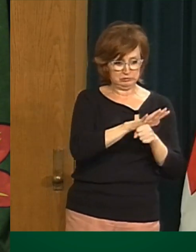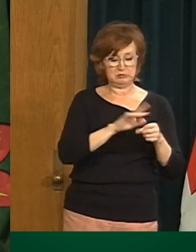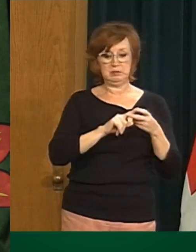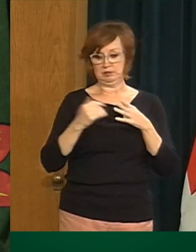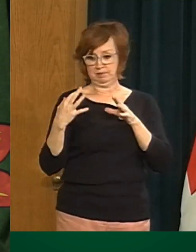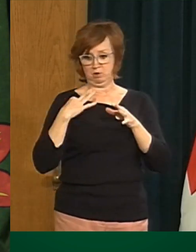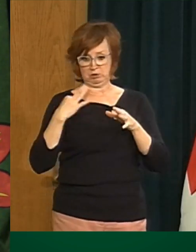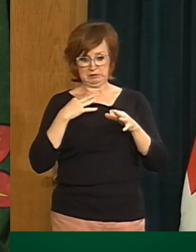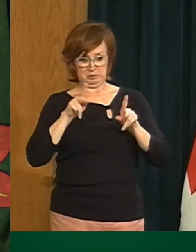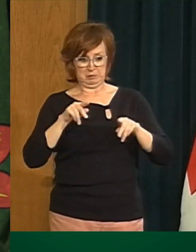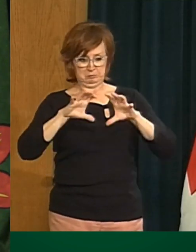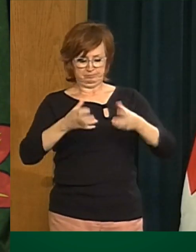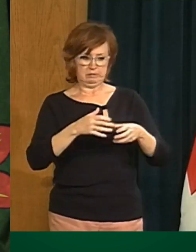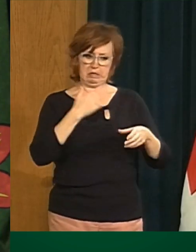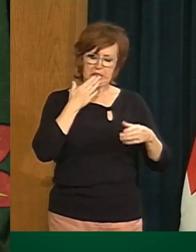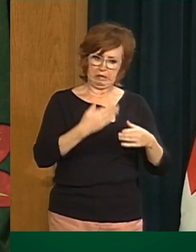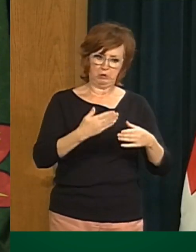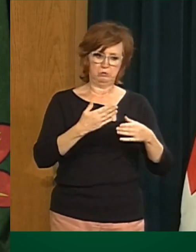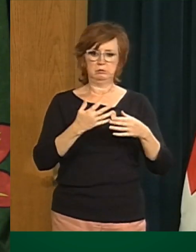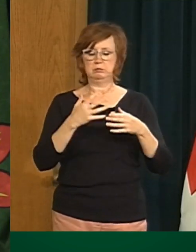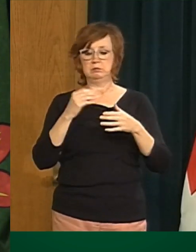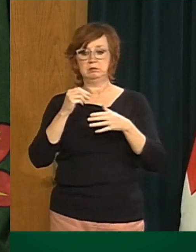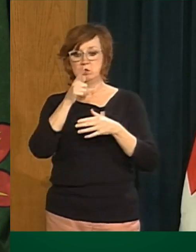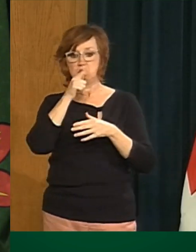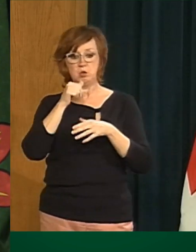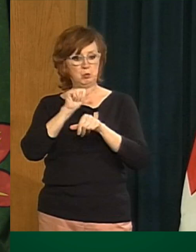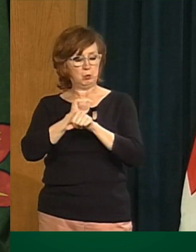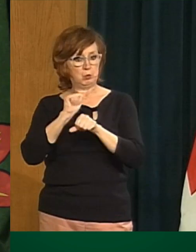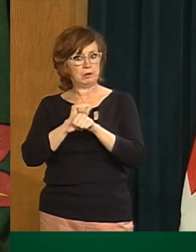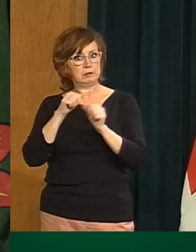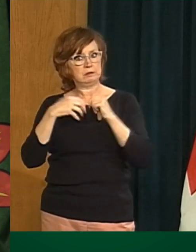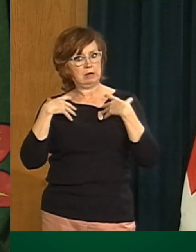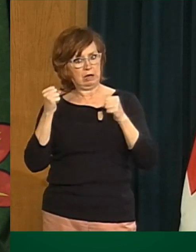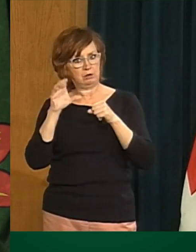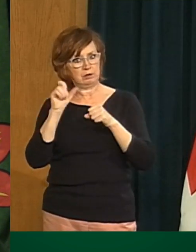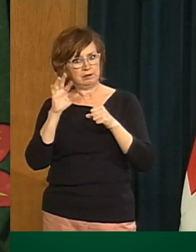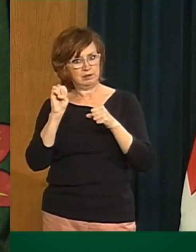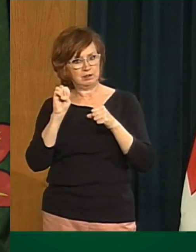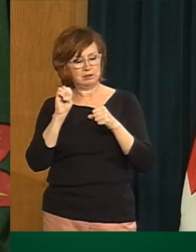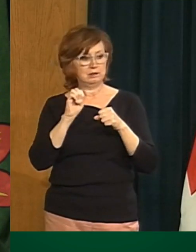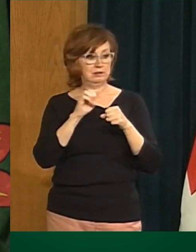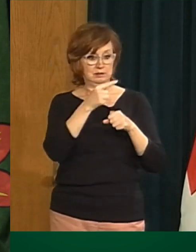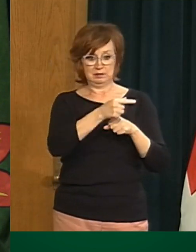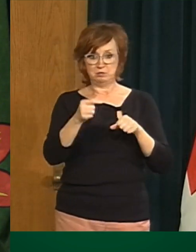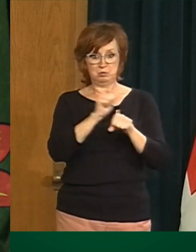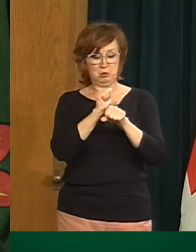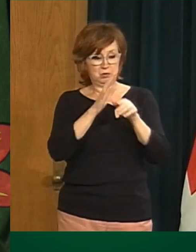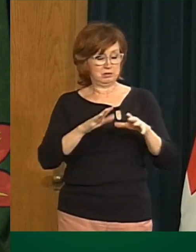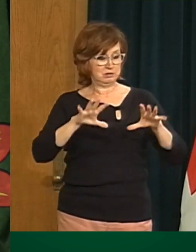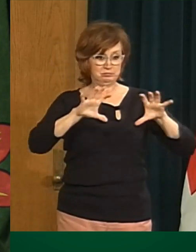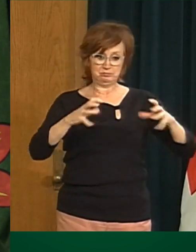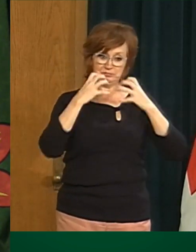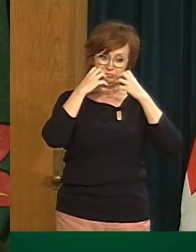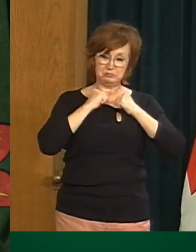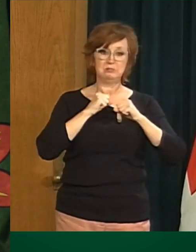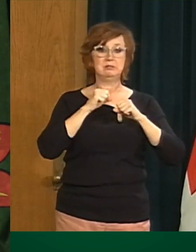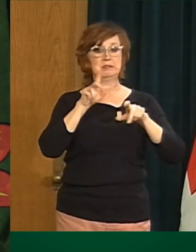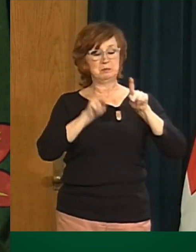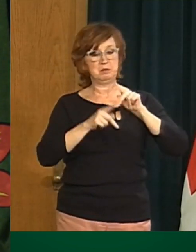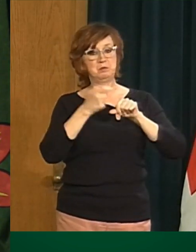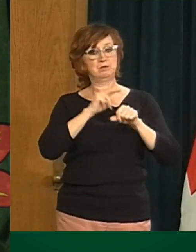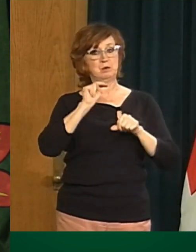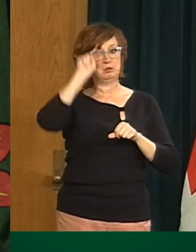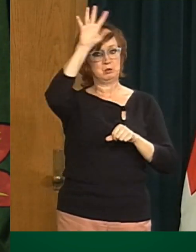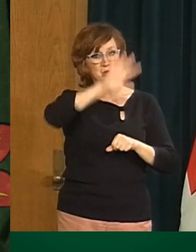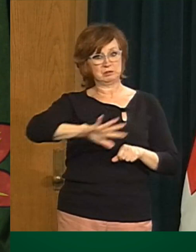all of the healthcare workers and other government workers who are working so hard to protect the people in our northern communities. At the same time,